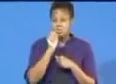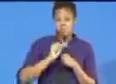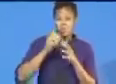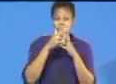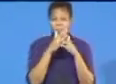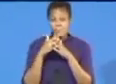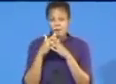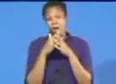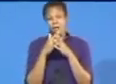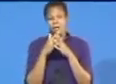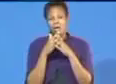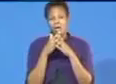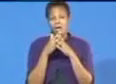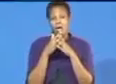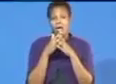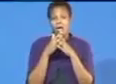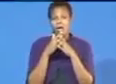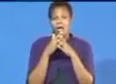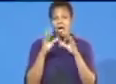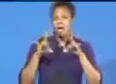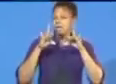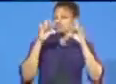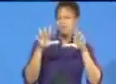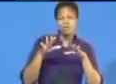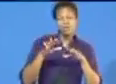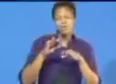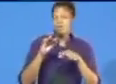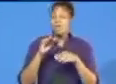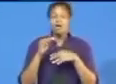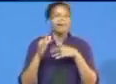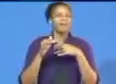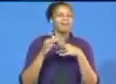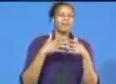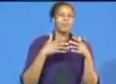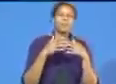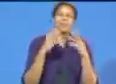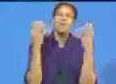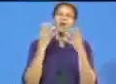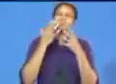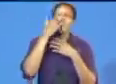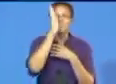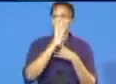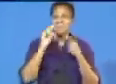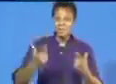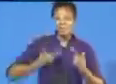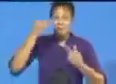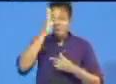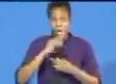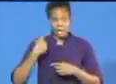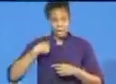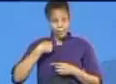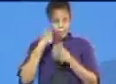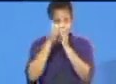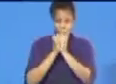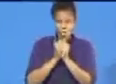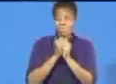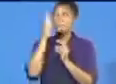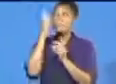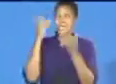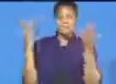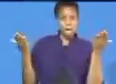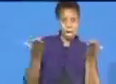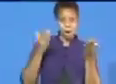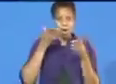of the sea. The amazing thing about the living God whom I worship is that He's here, He's